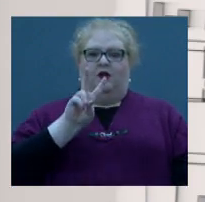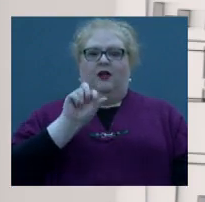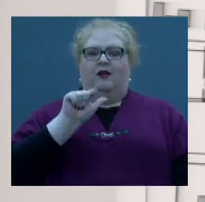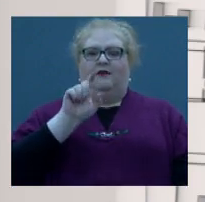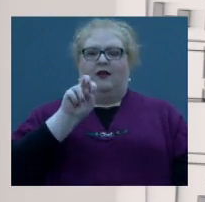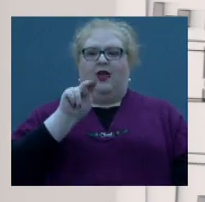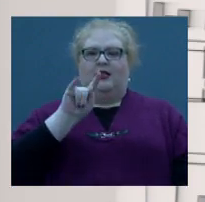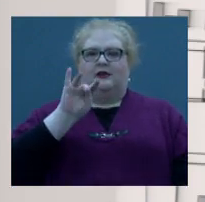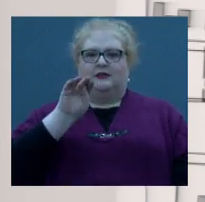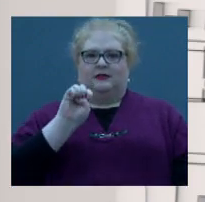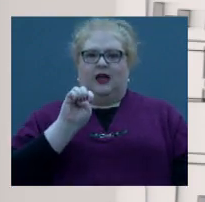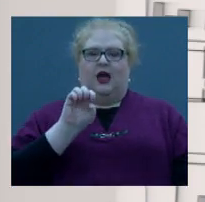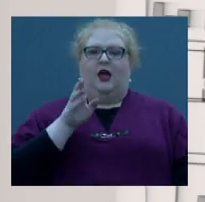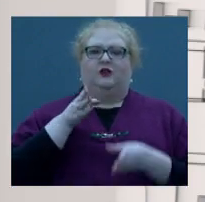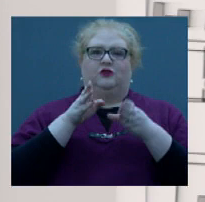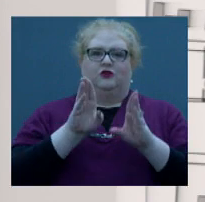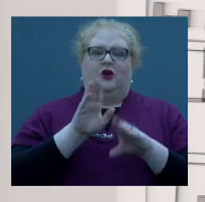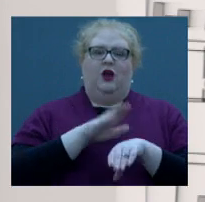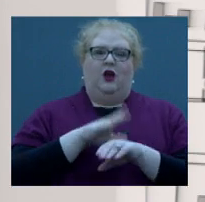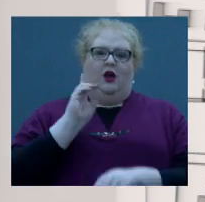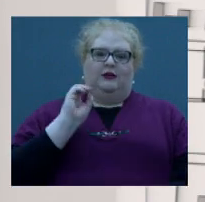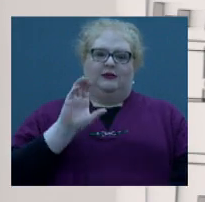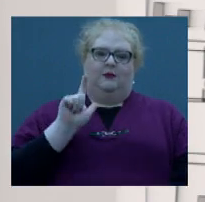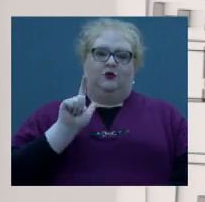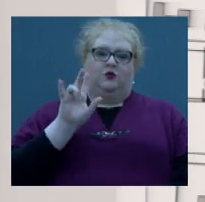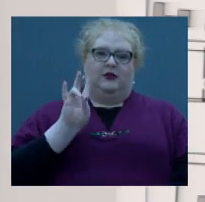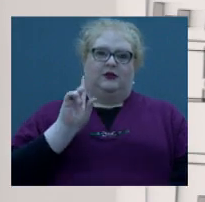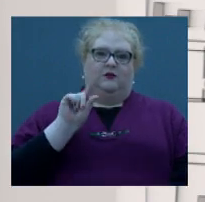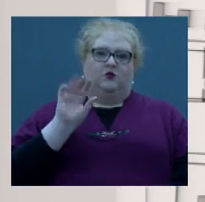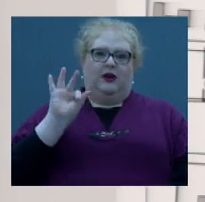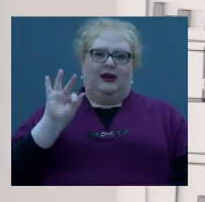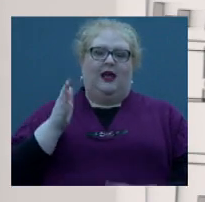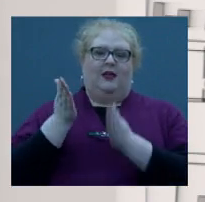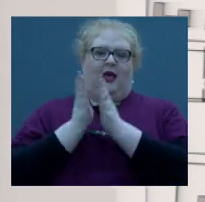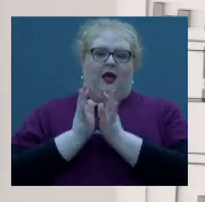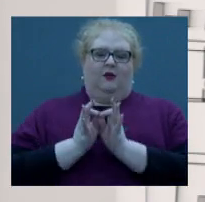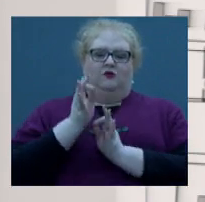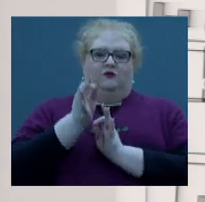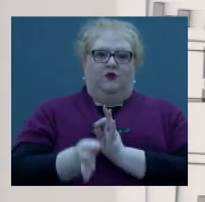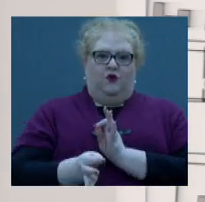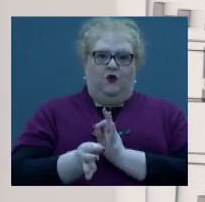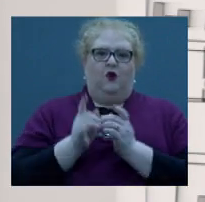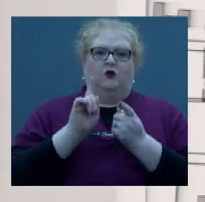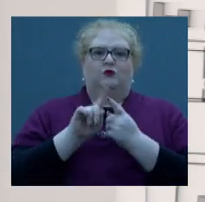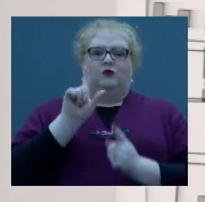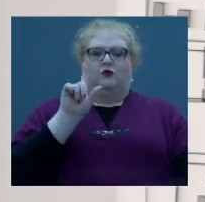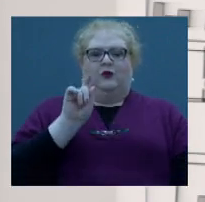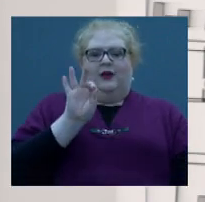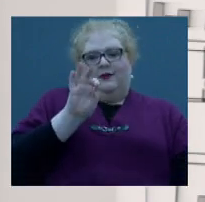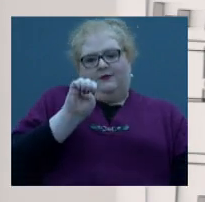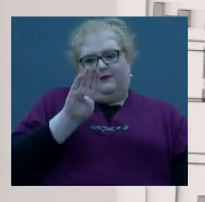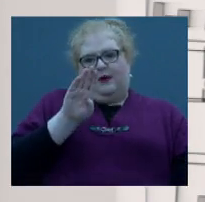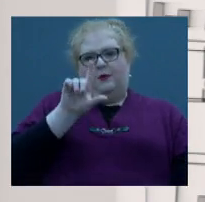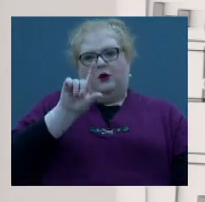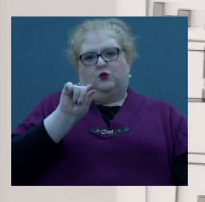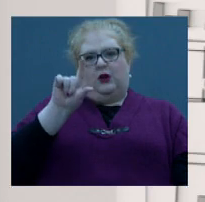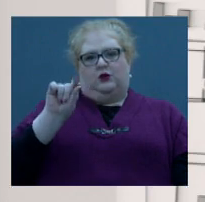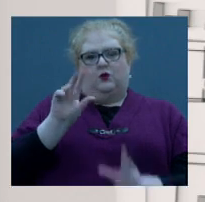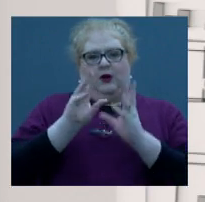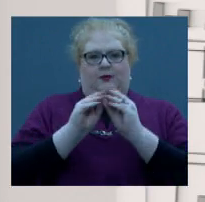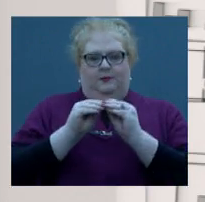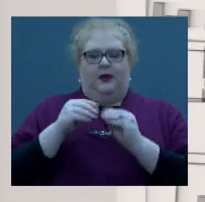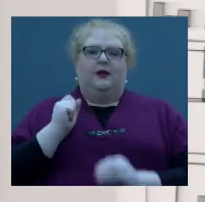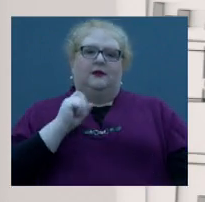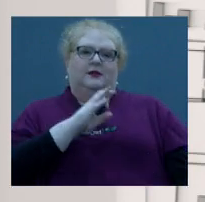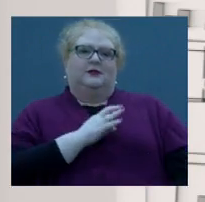on December 27, 2019. The applicant requested a deferral of the item to the February 20th, 2020 meeting. Staff